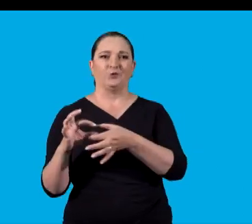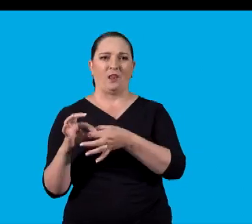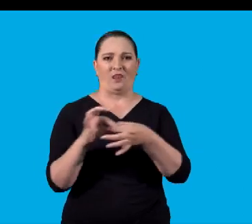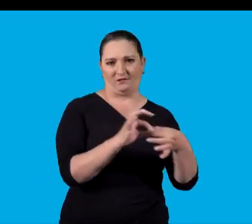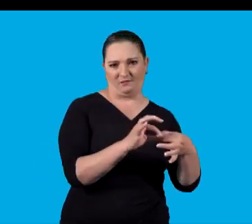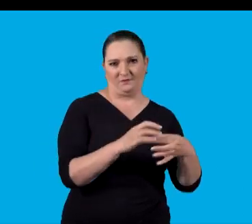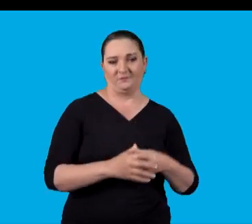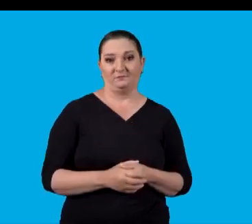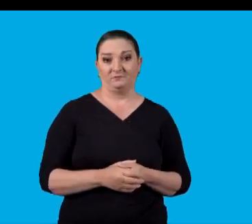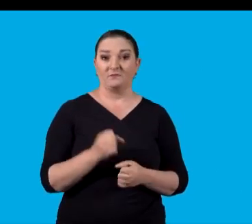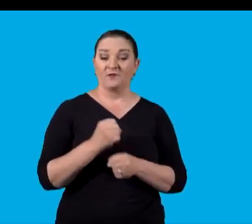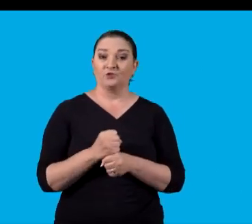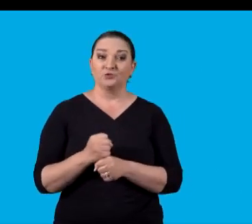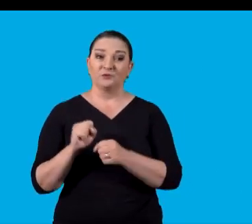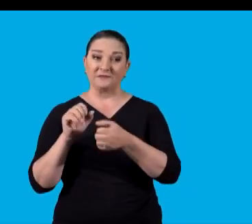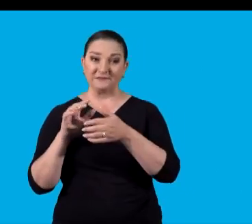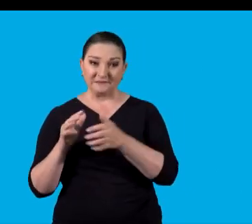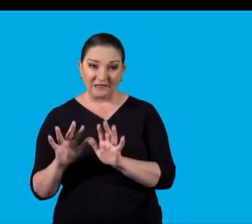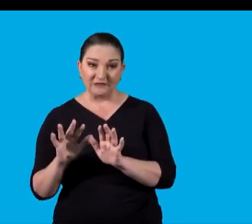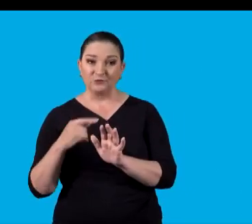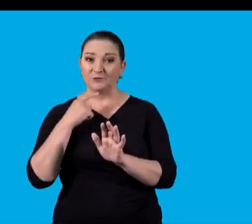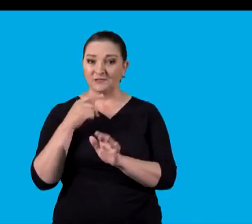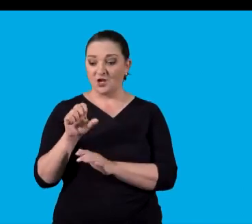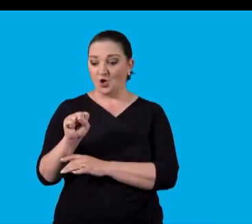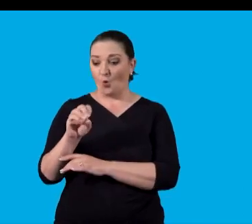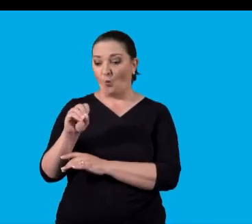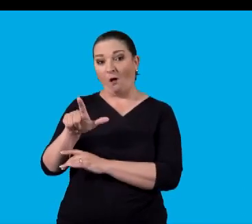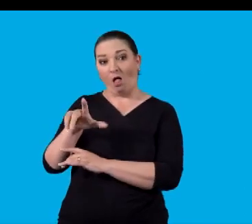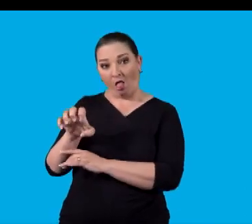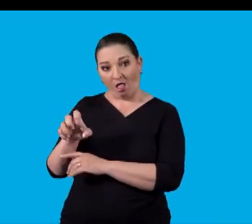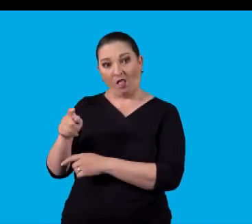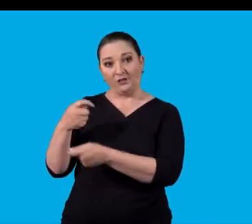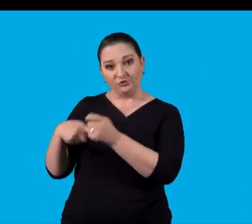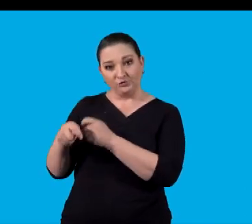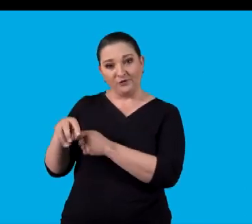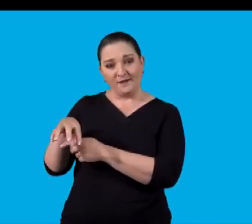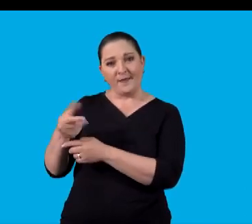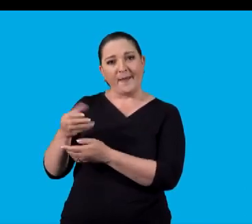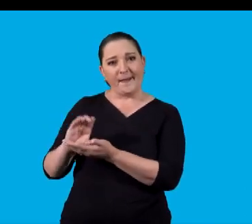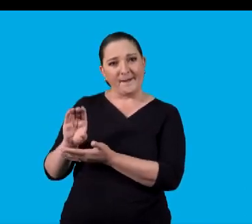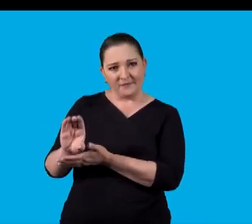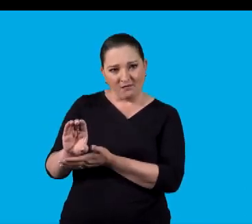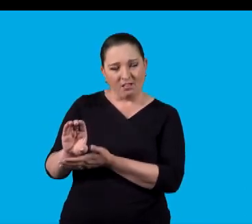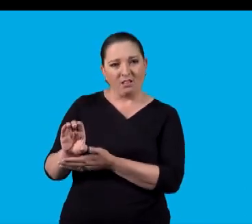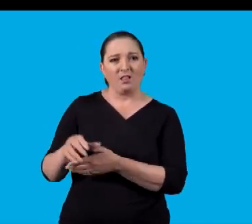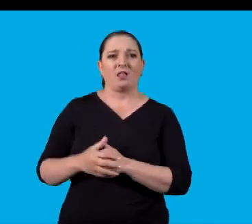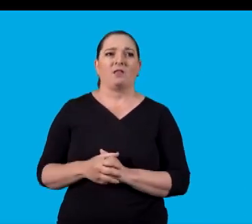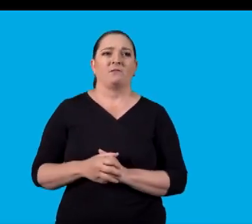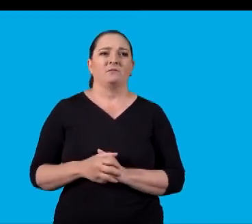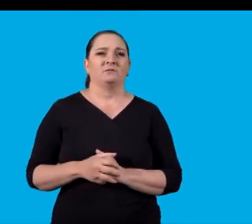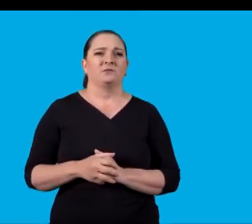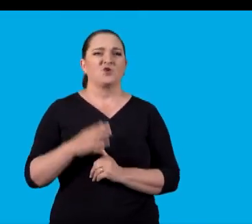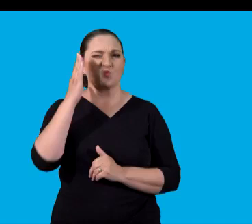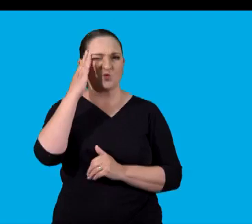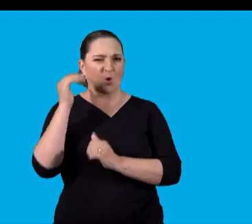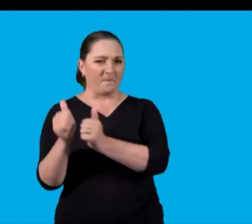to link these things together. In grade 10, we dealt with the sole trader. So the capital that we were doing was the